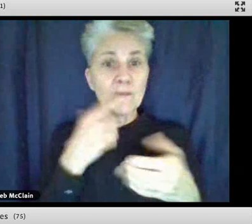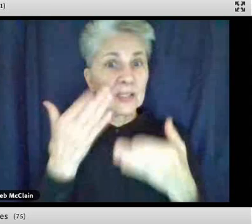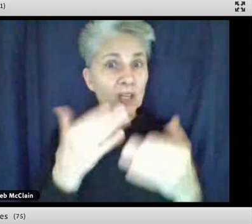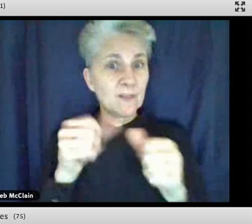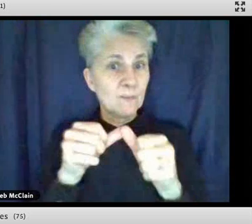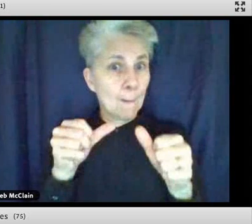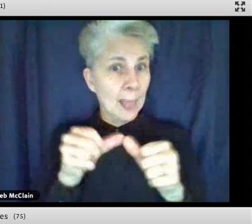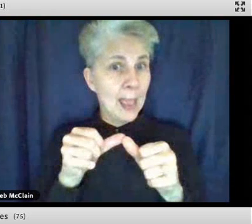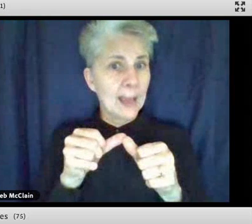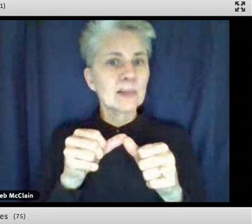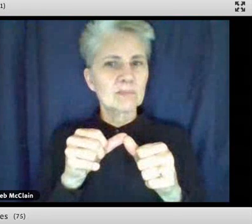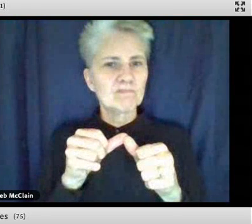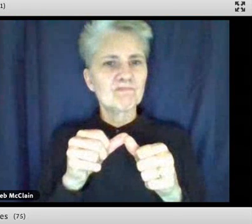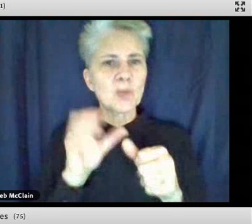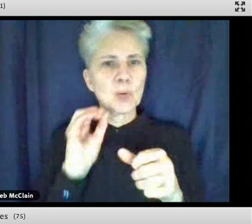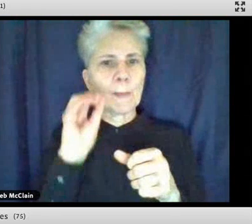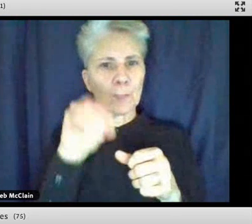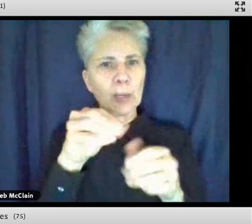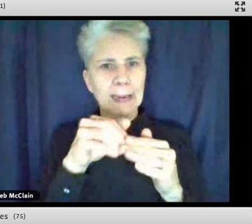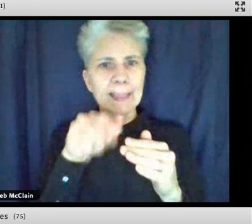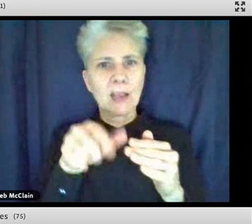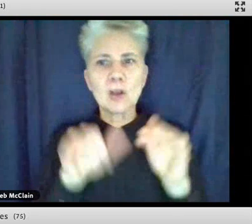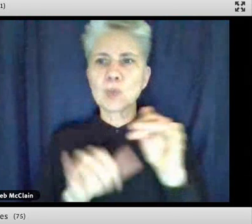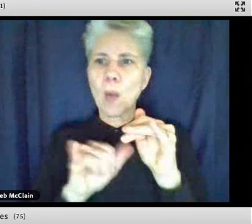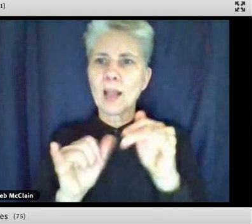And there's also a Facebook group that you can join.